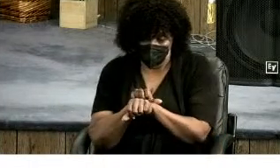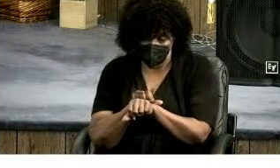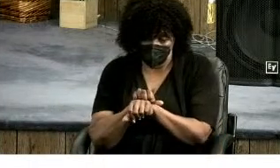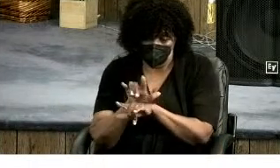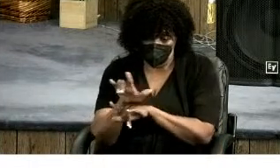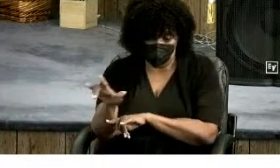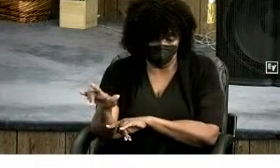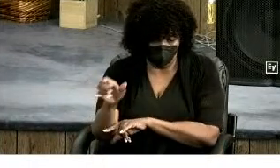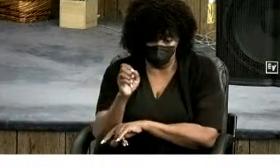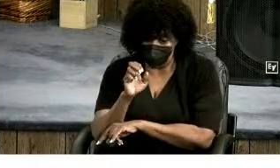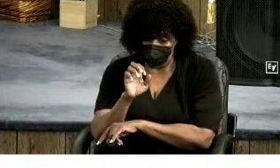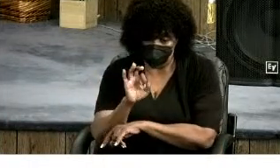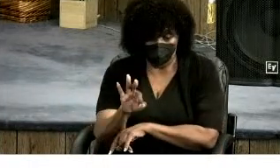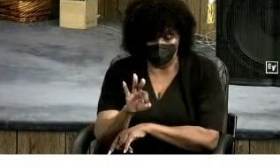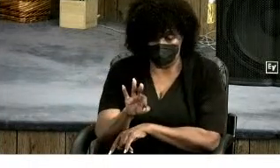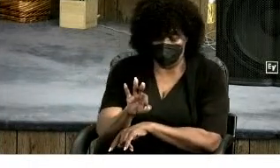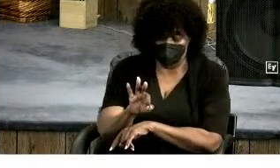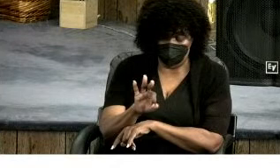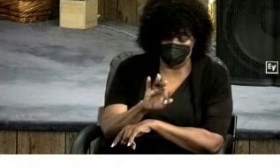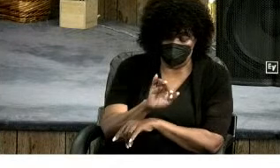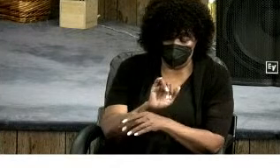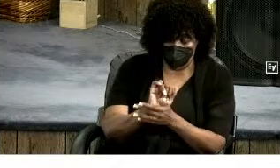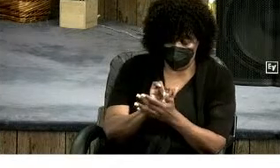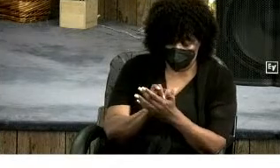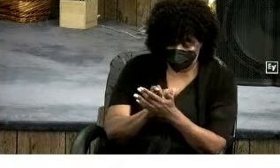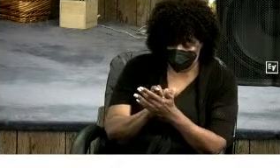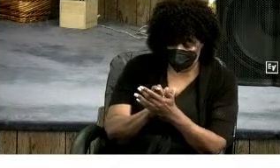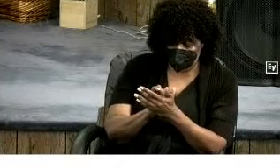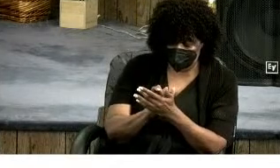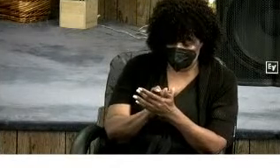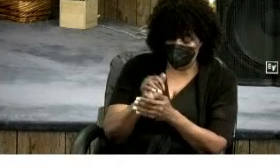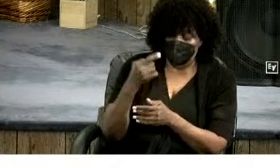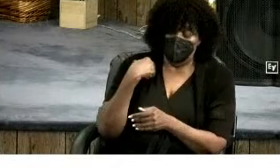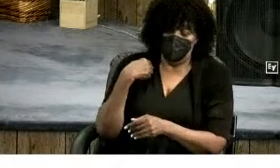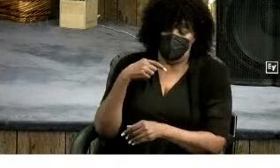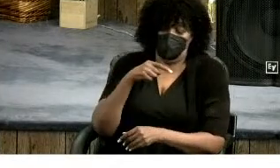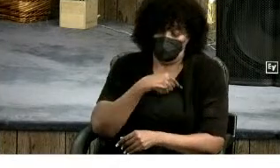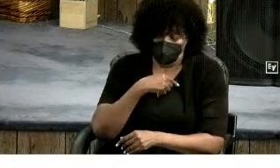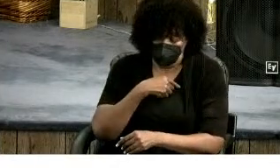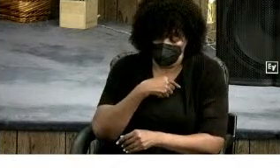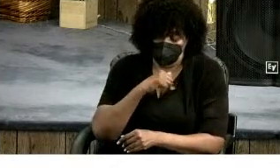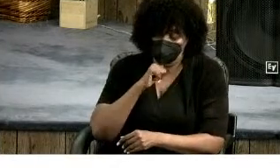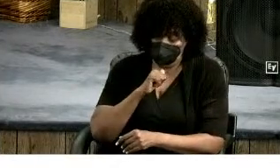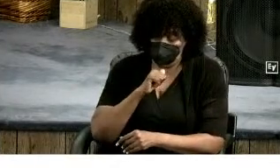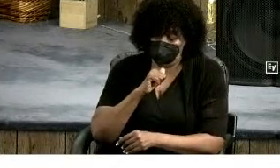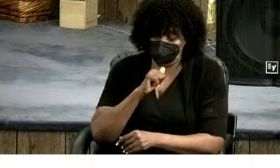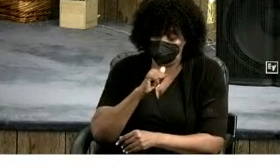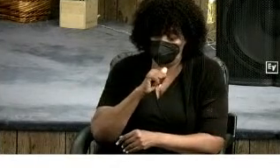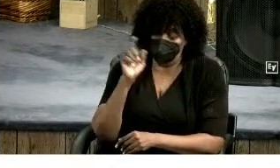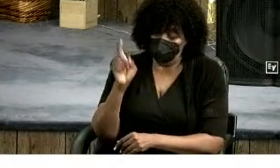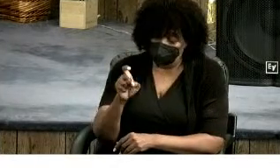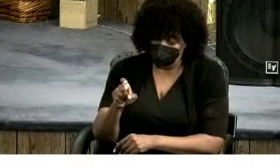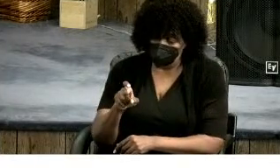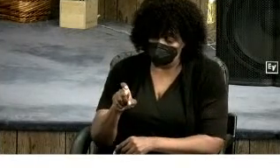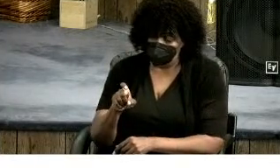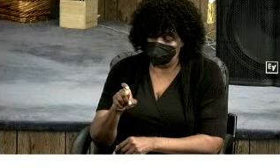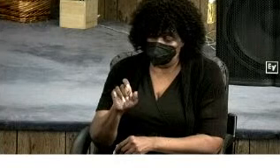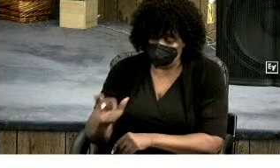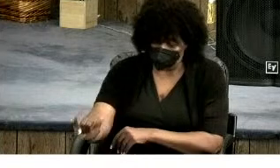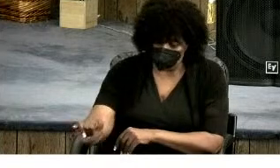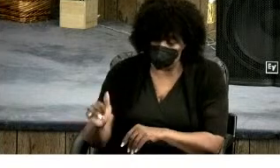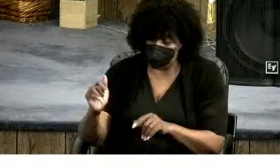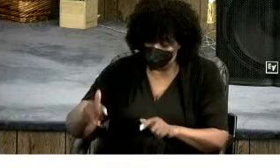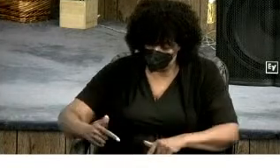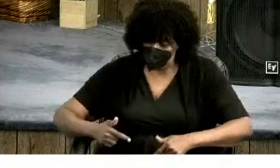The law says we all supposed to die, Brother Carey. Not one of us, Martin, are supposed to be alive. The law says, and the law would